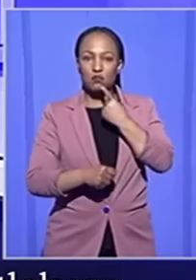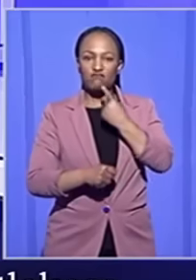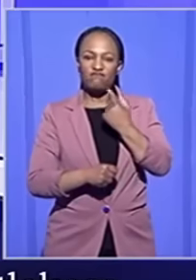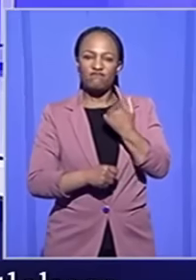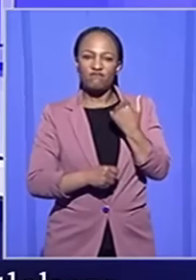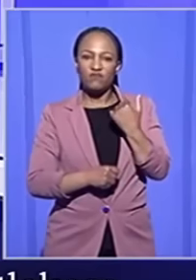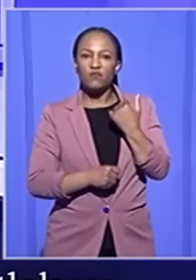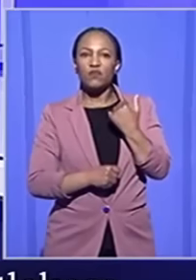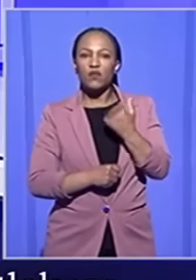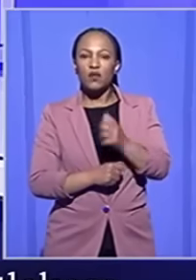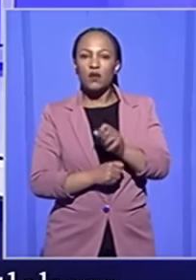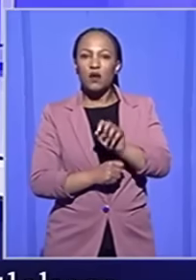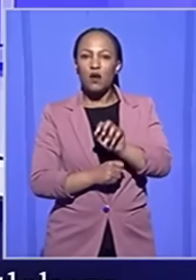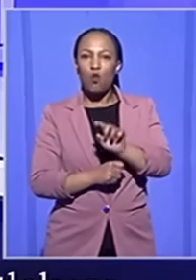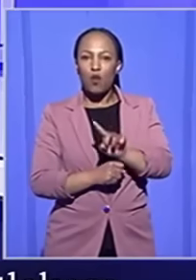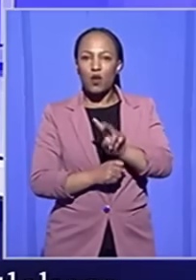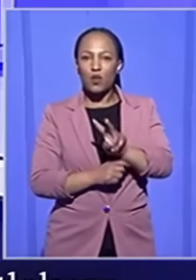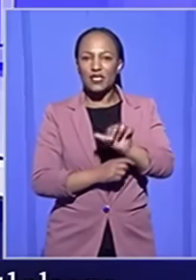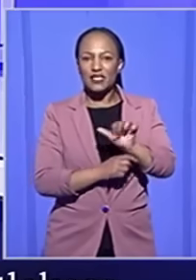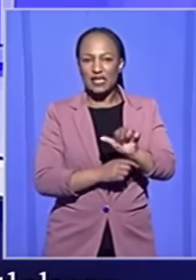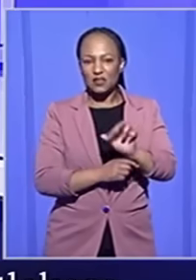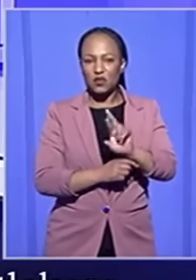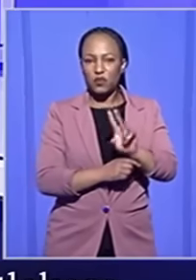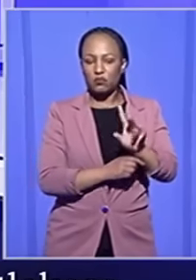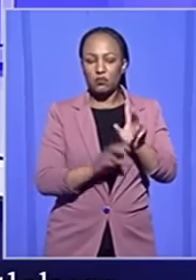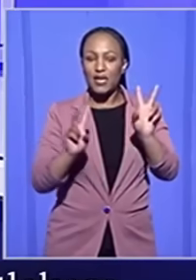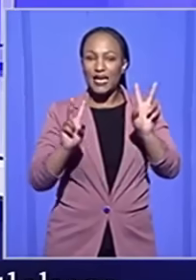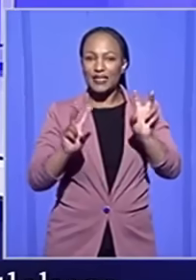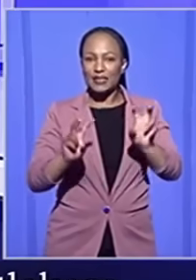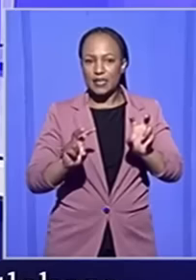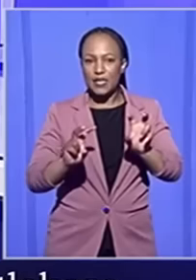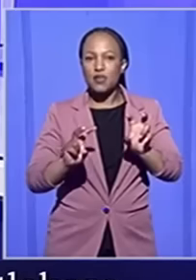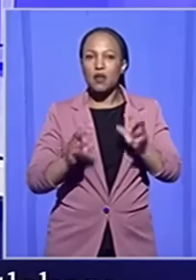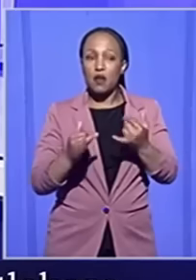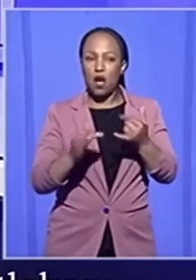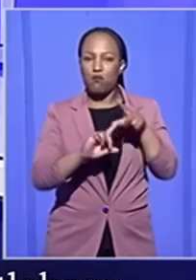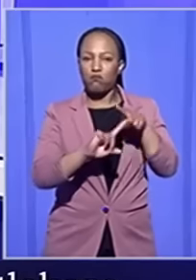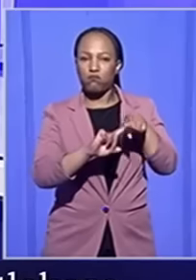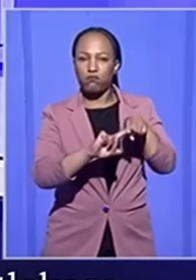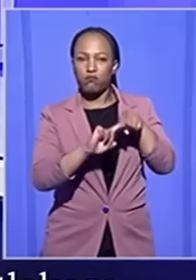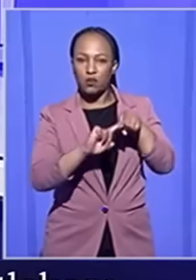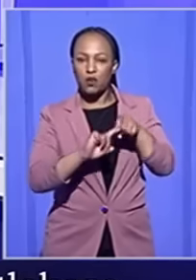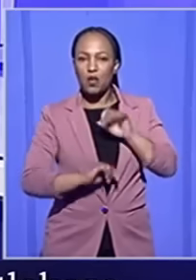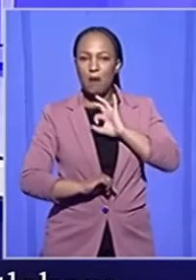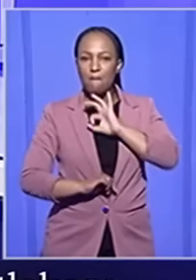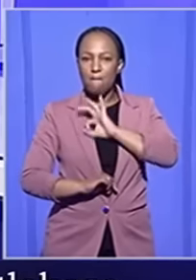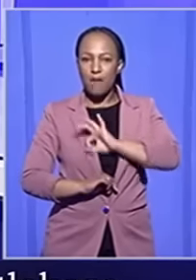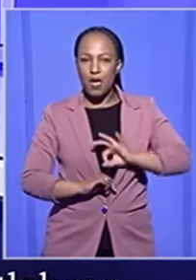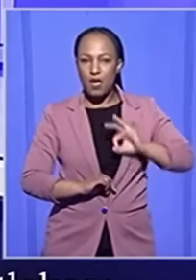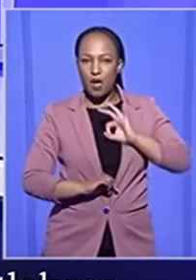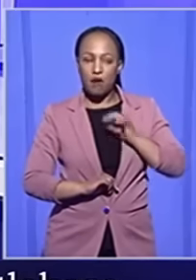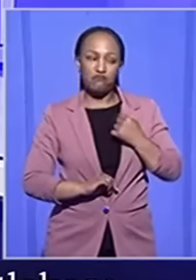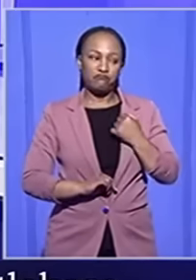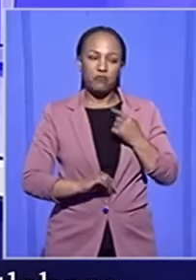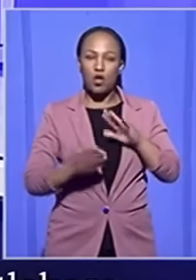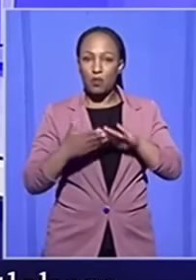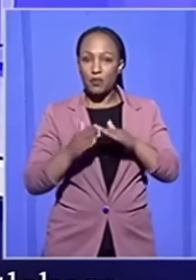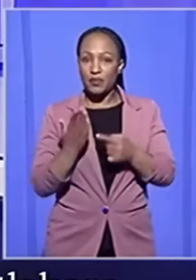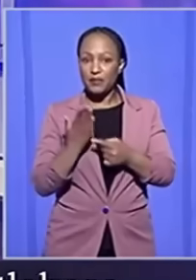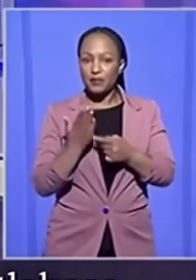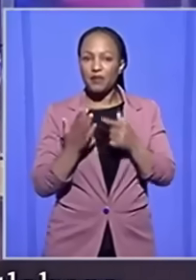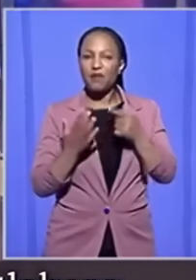di le 126 ya motlakase. Meyara o ne go sa le gale a bua le baagi ba Thembisa.